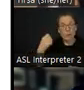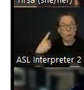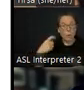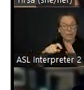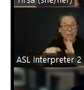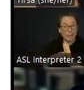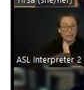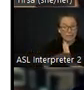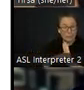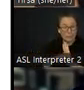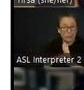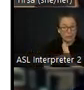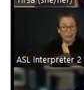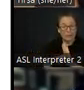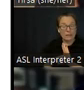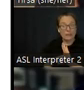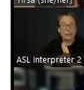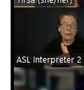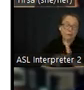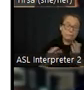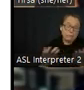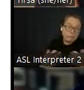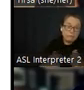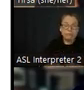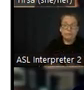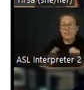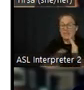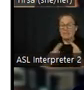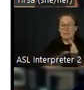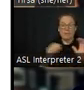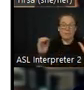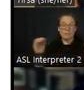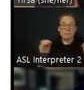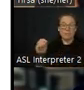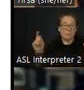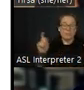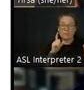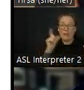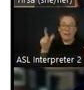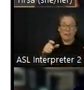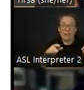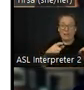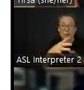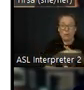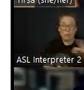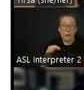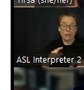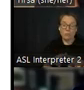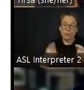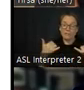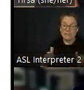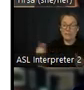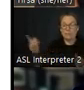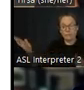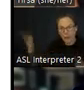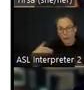is that sometimes there isn't a vacancy in 2-3 months, and they're expected to serve without even,